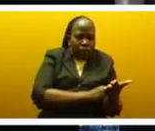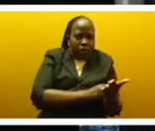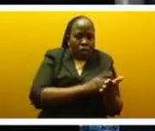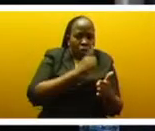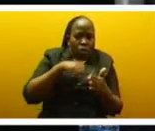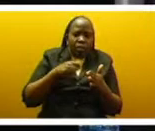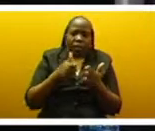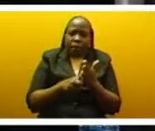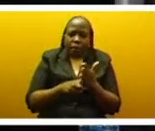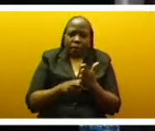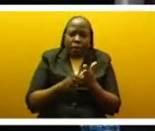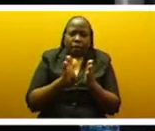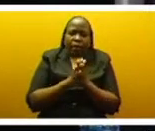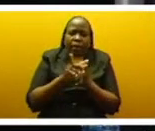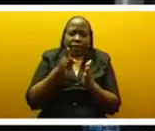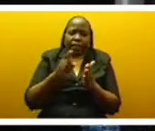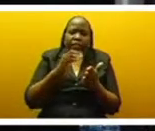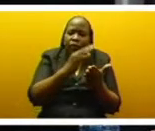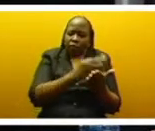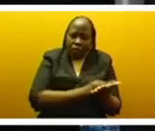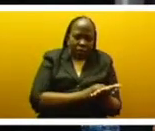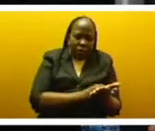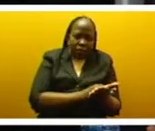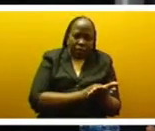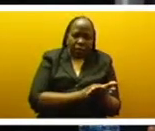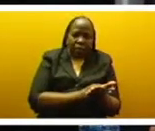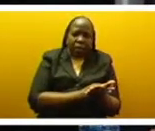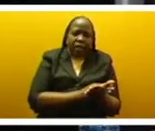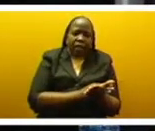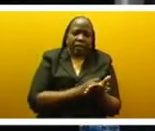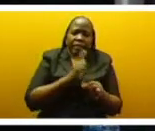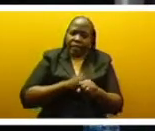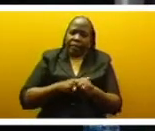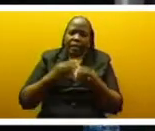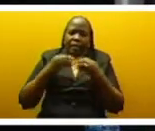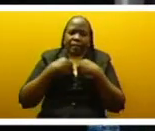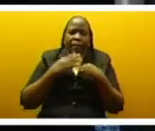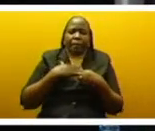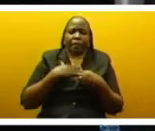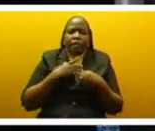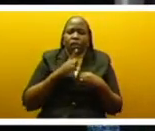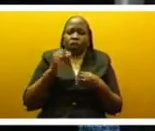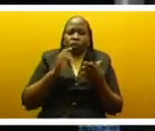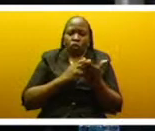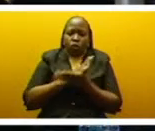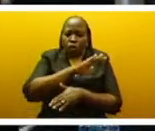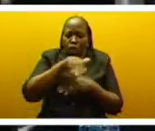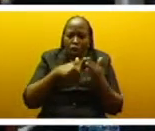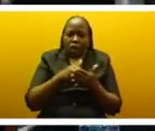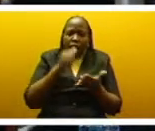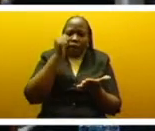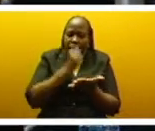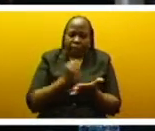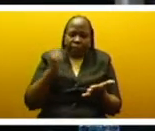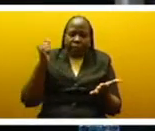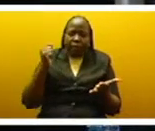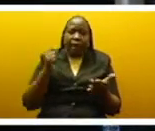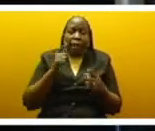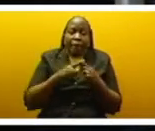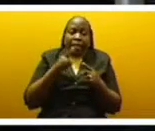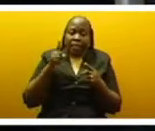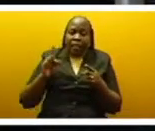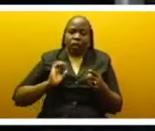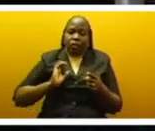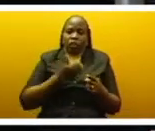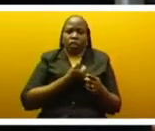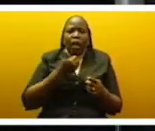was with the forms. Now, time doesn't permit me to take you directly to those affidavits, but the commission has filed an affidavit through the firm of